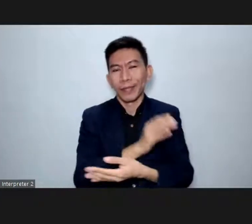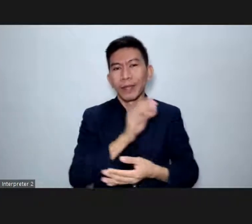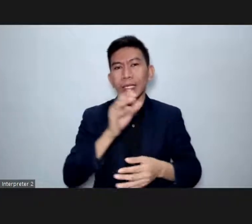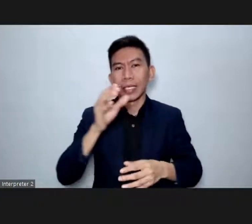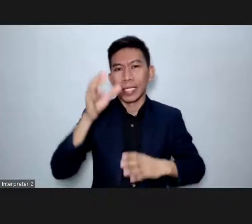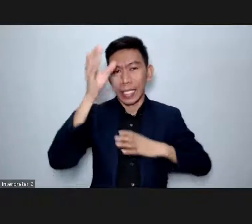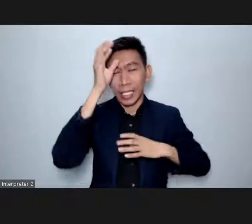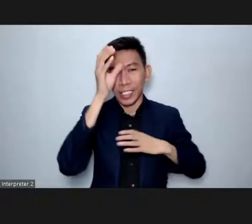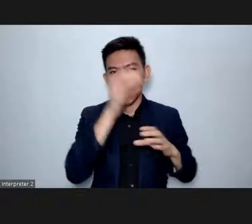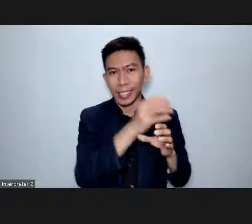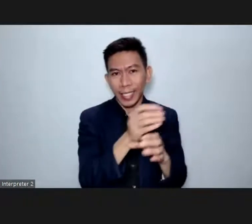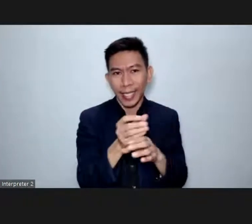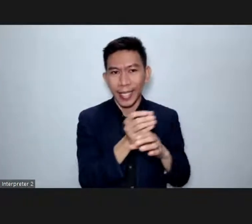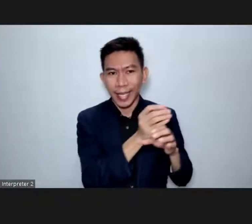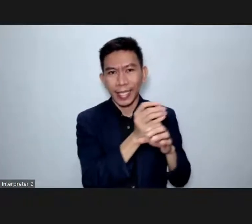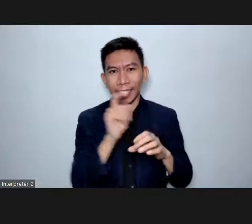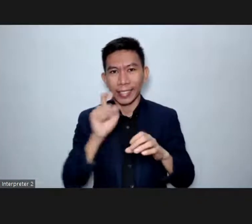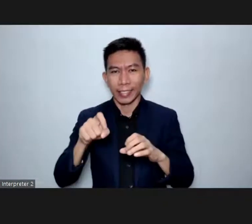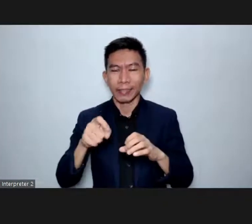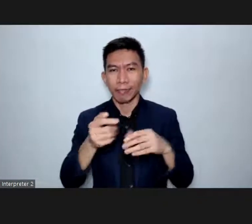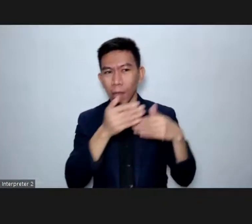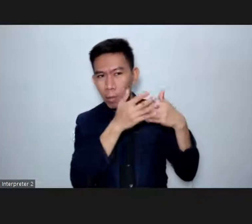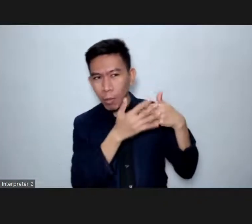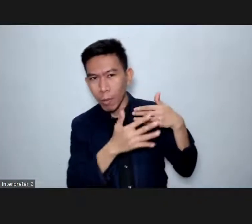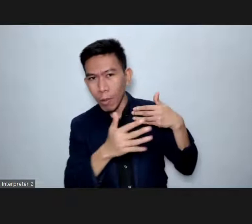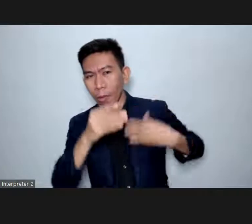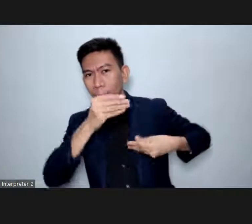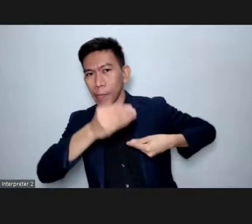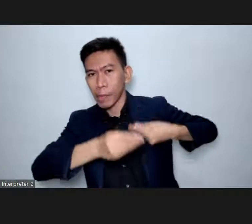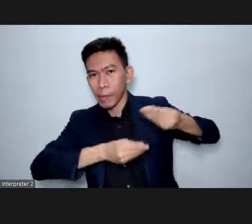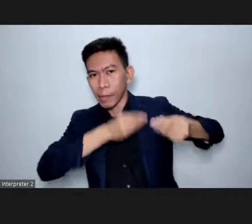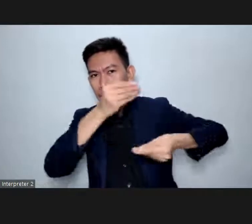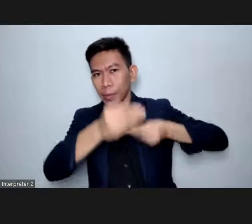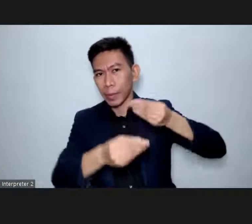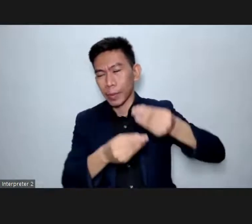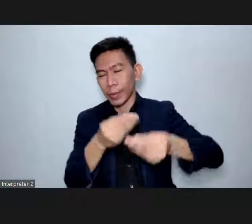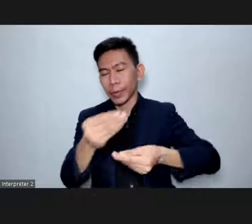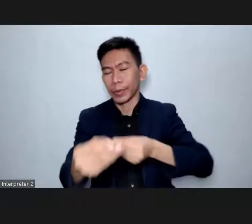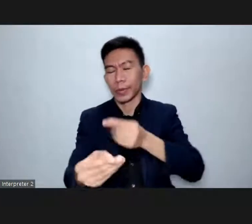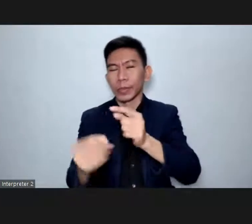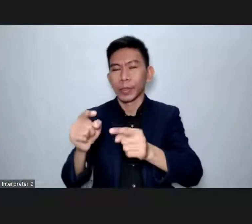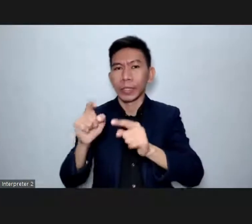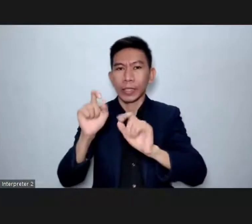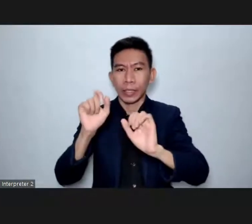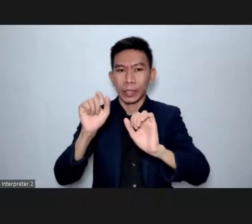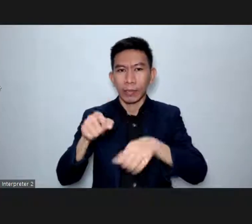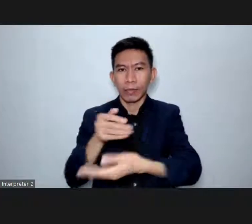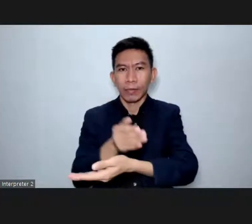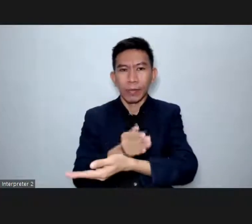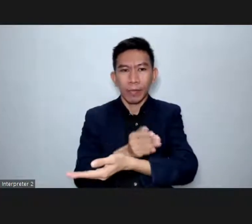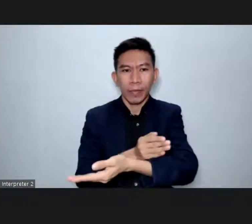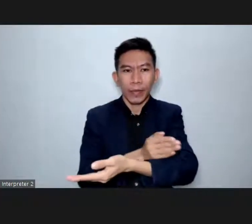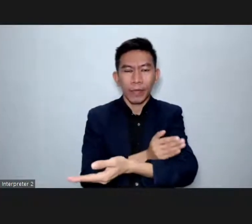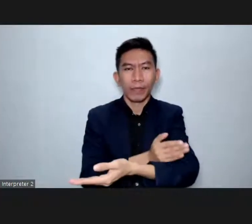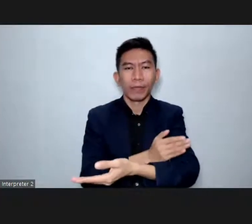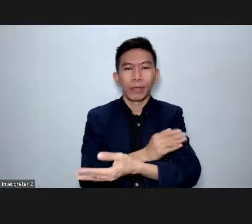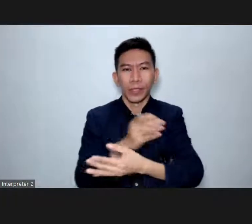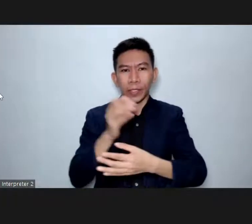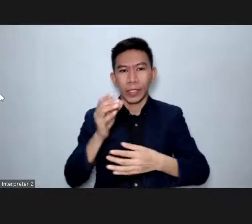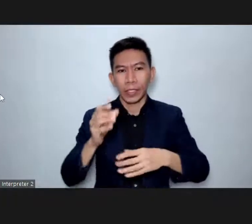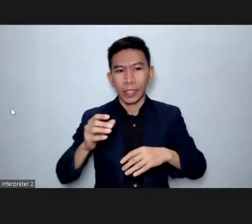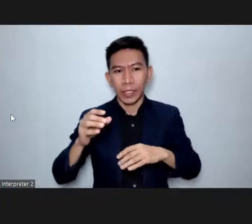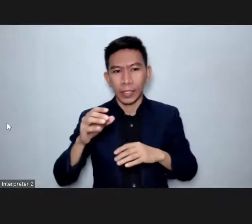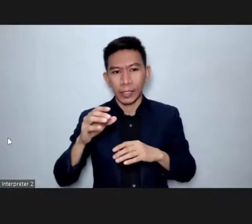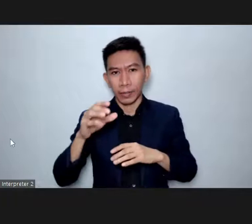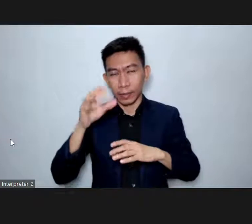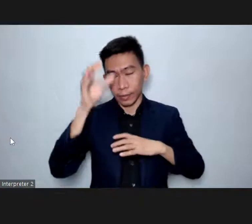to form a legacy wherein we need to make an equalization, the very poor and the very rich,